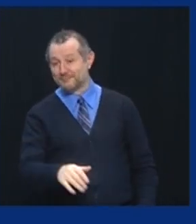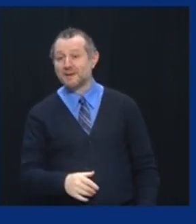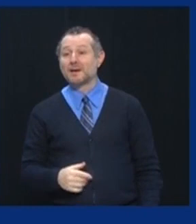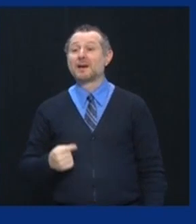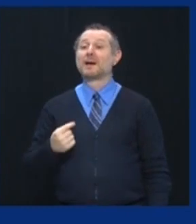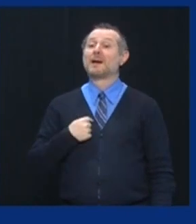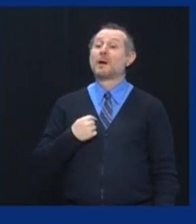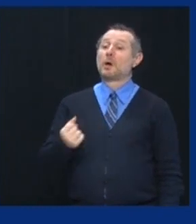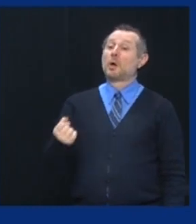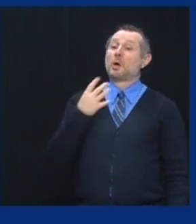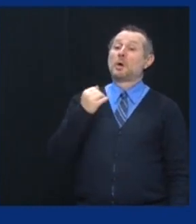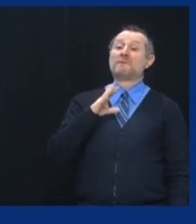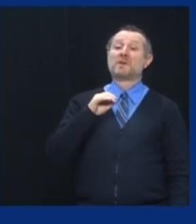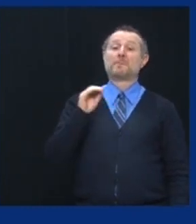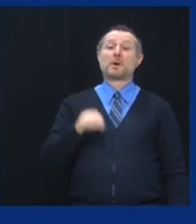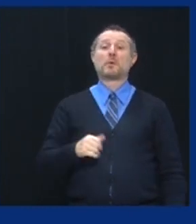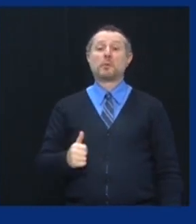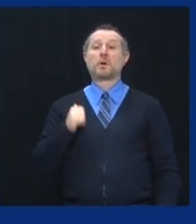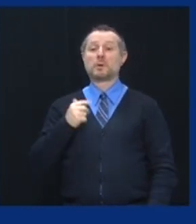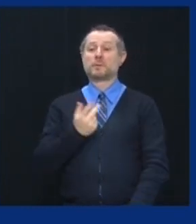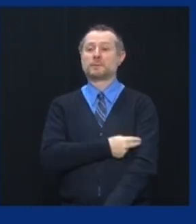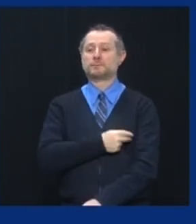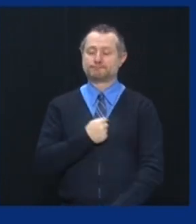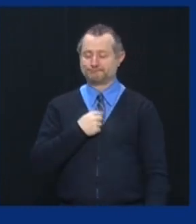rate is going to be that high.